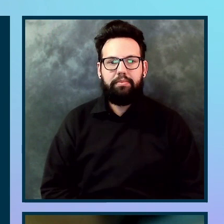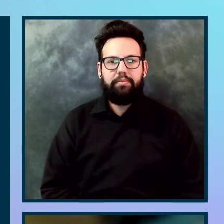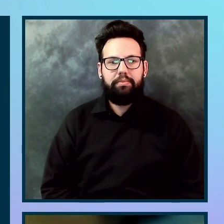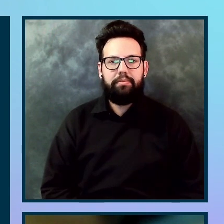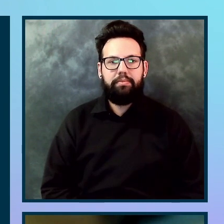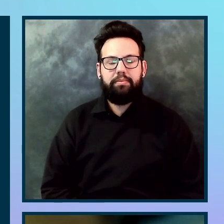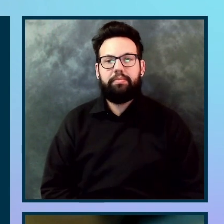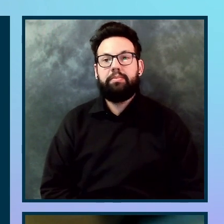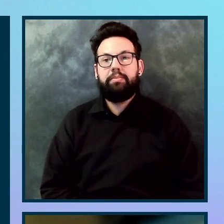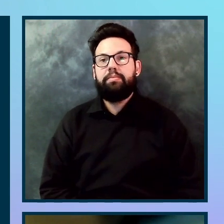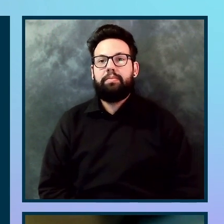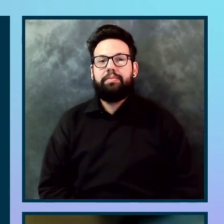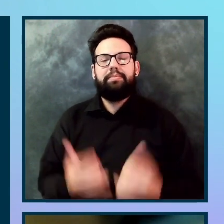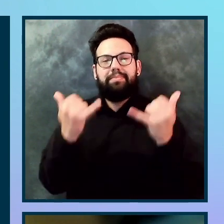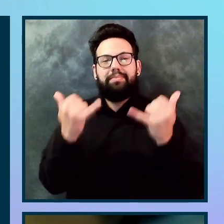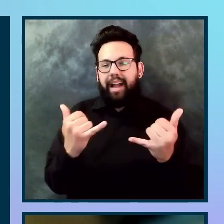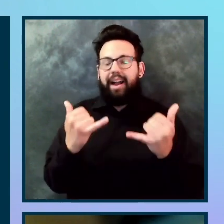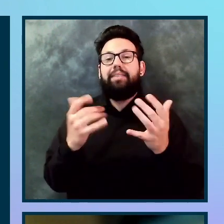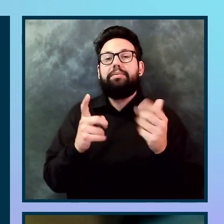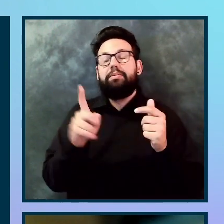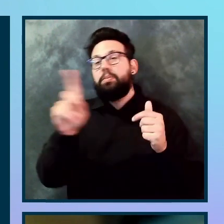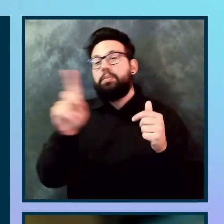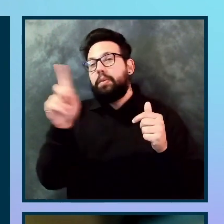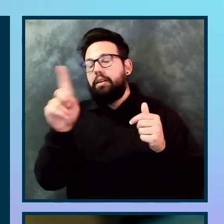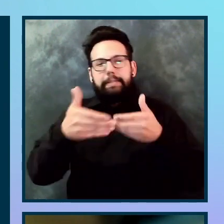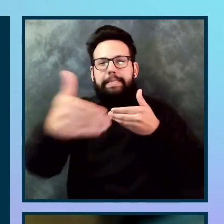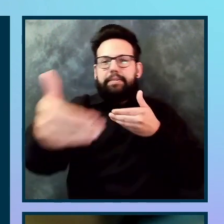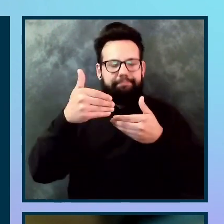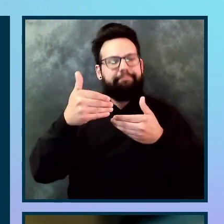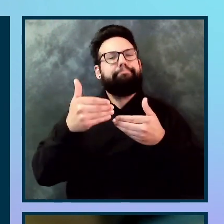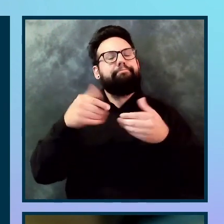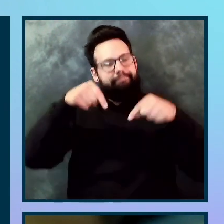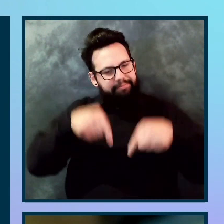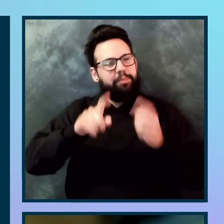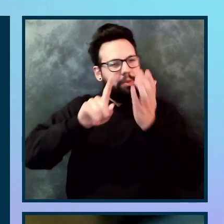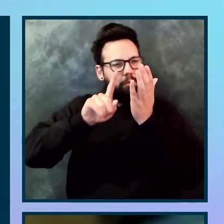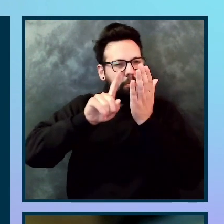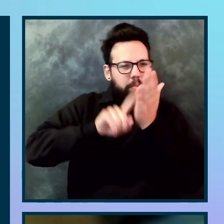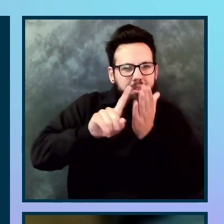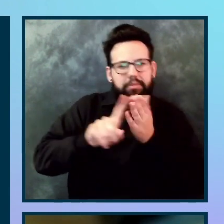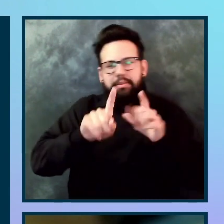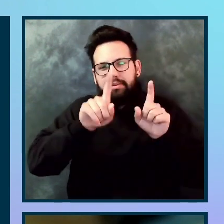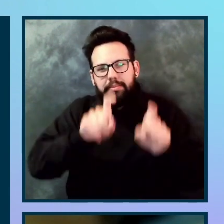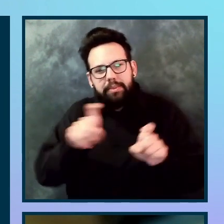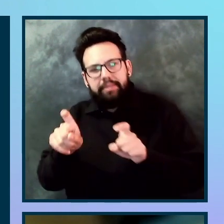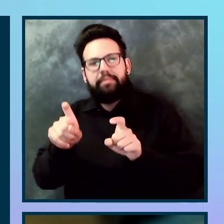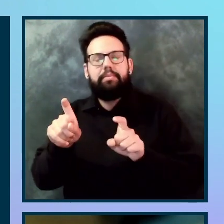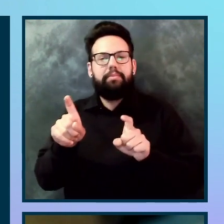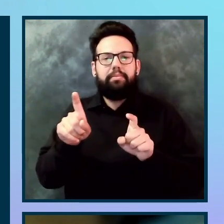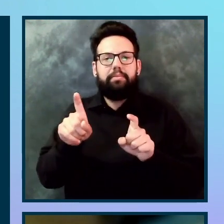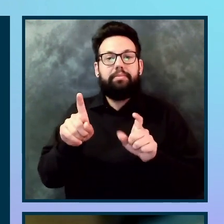of research and experimentation. There's a lot of progress that's being made out there. Even big release titles like